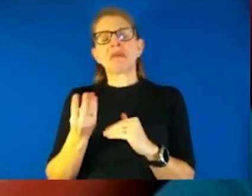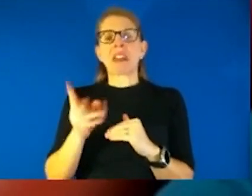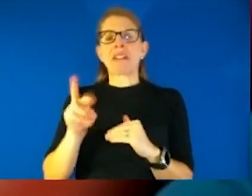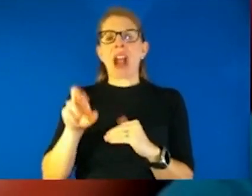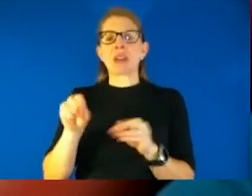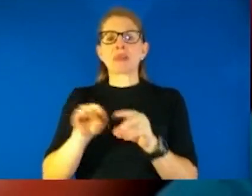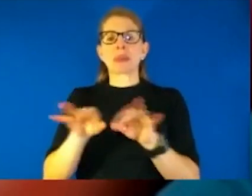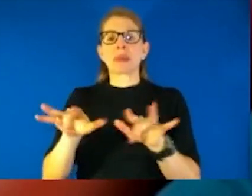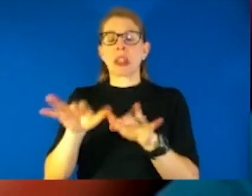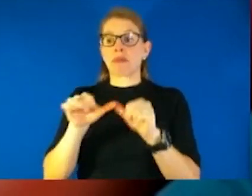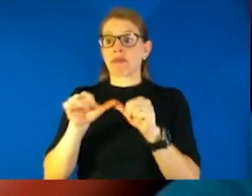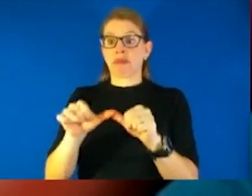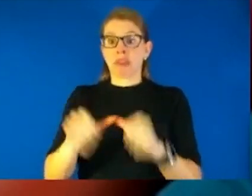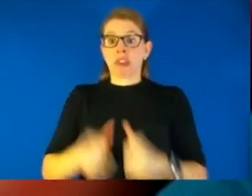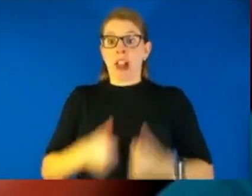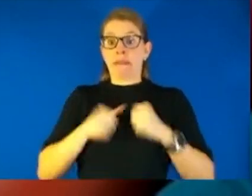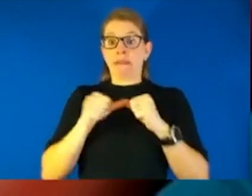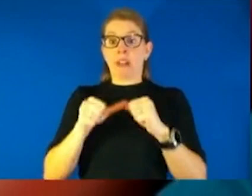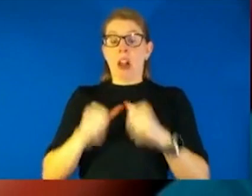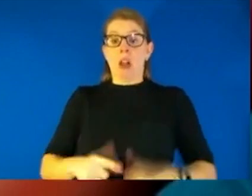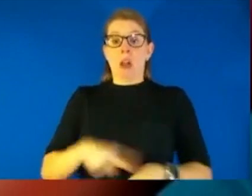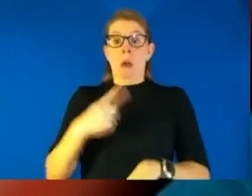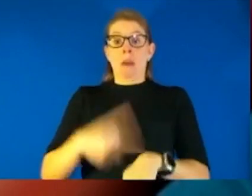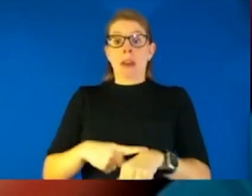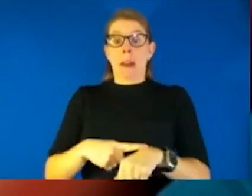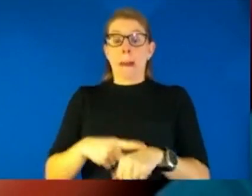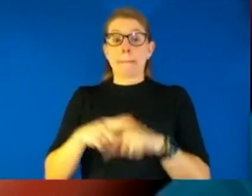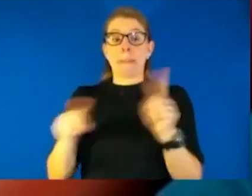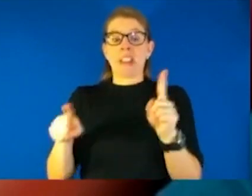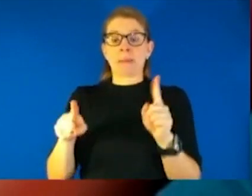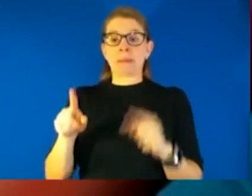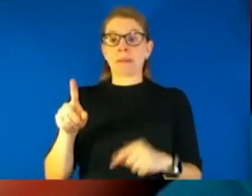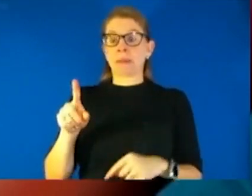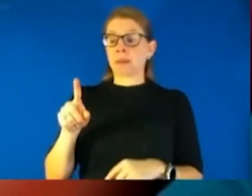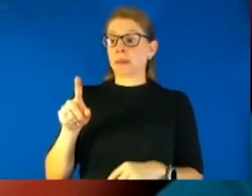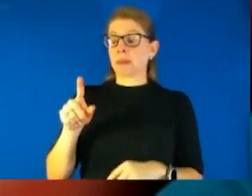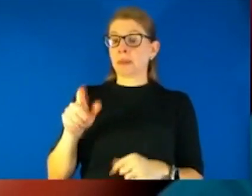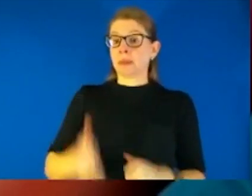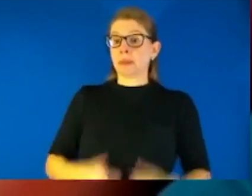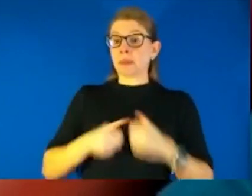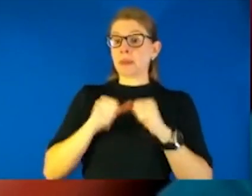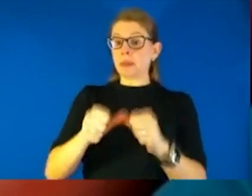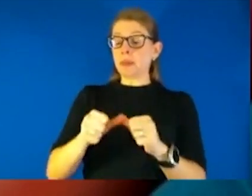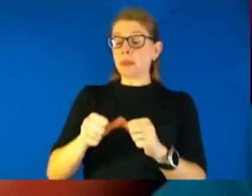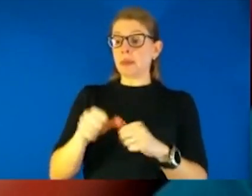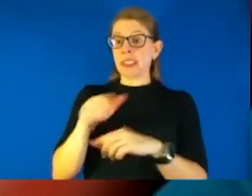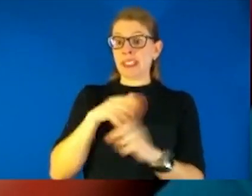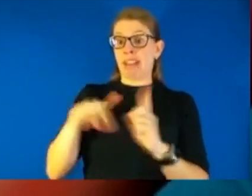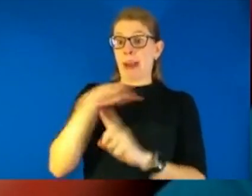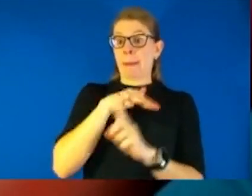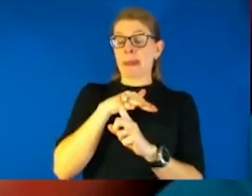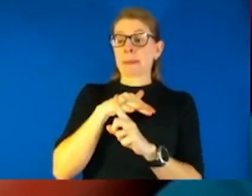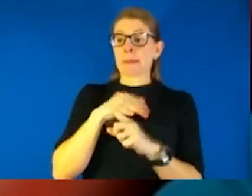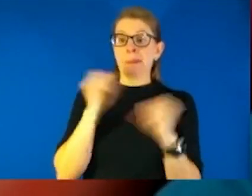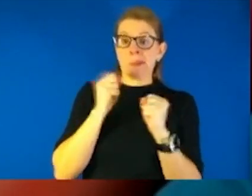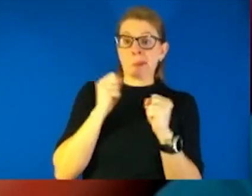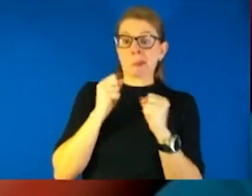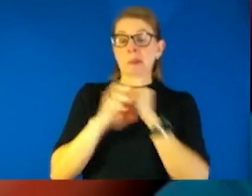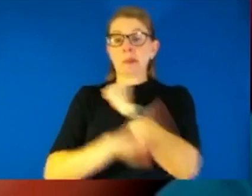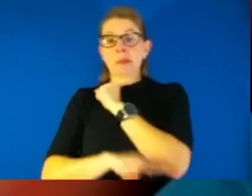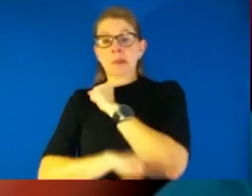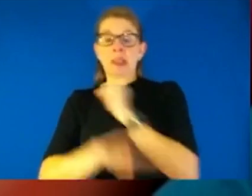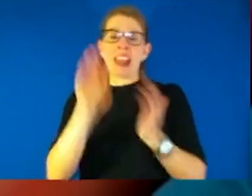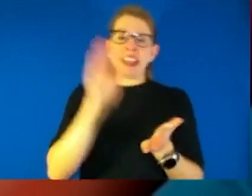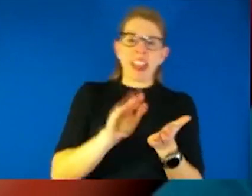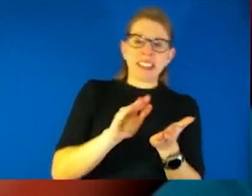It survives for a long time, and these survival in the environment in winter and in fall, less in fall and